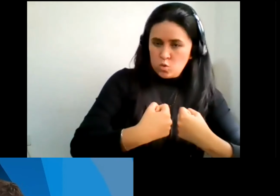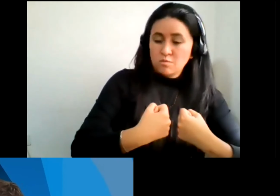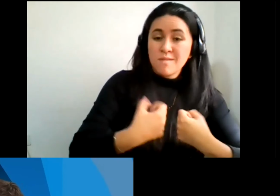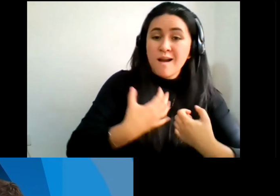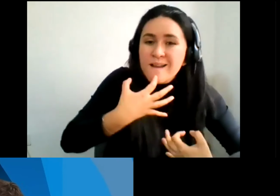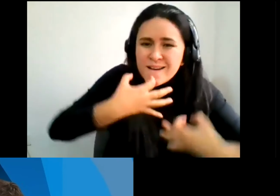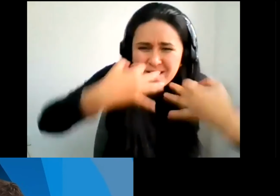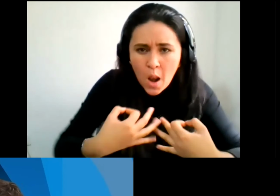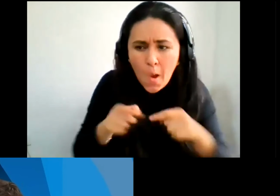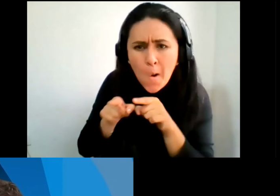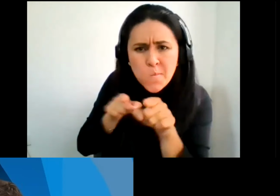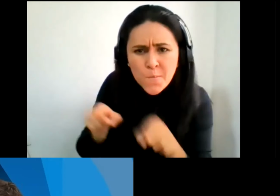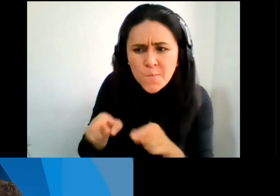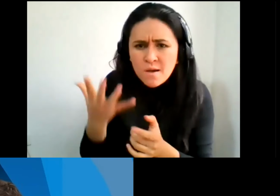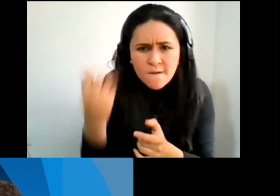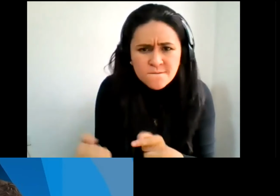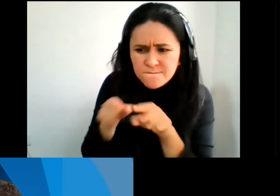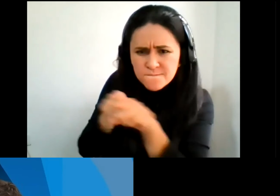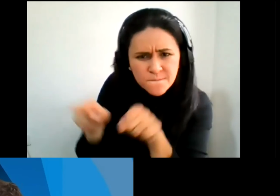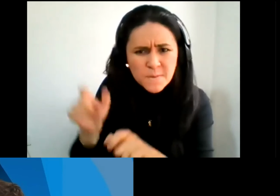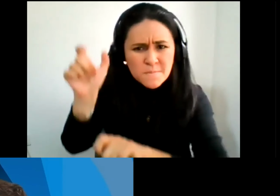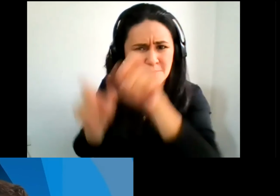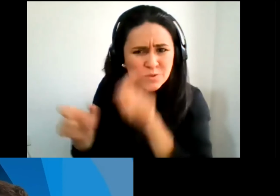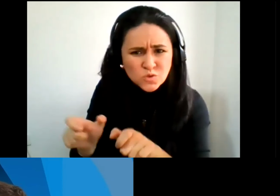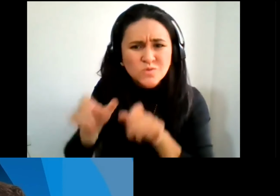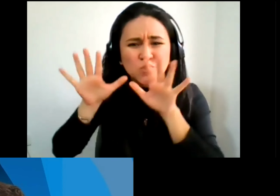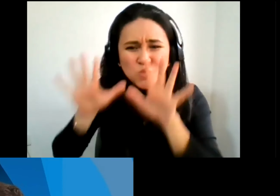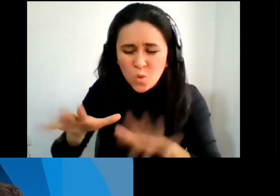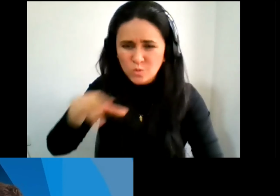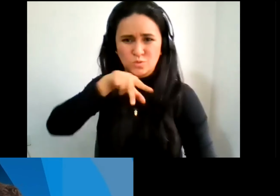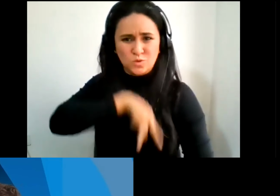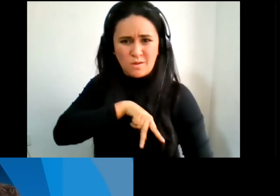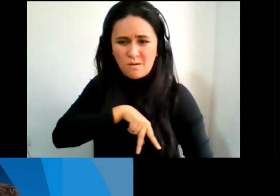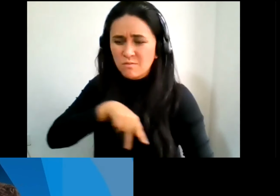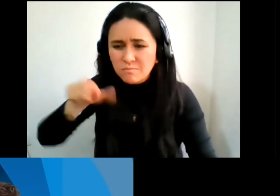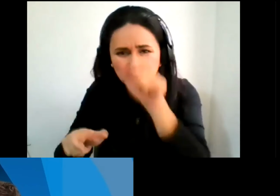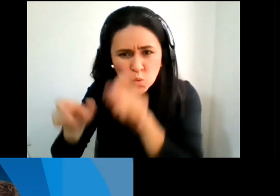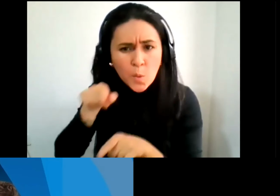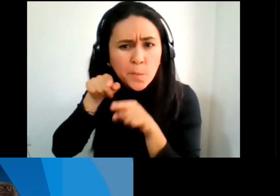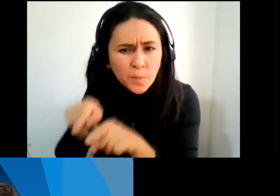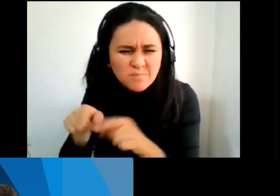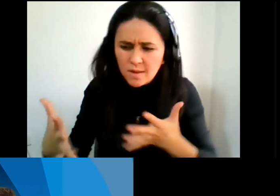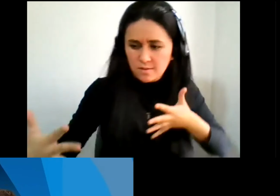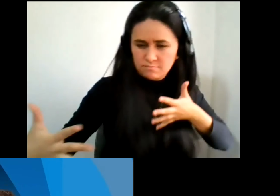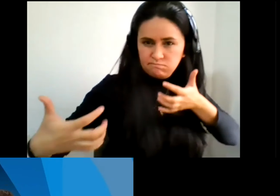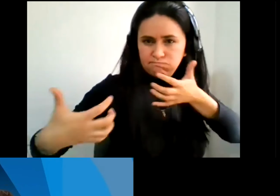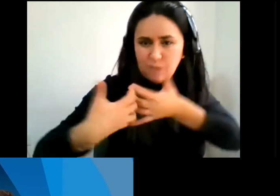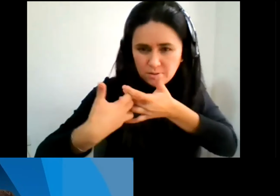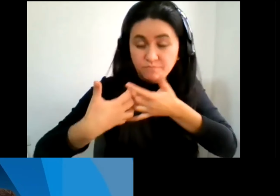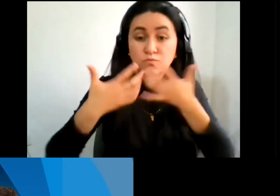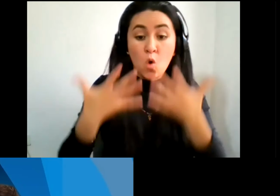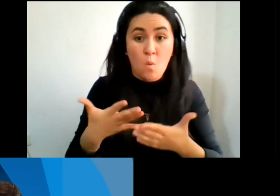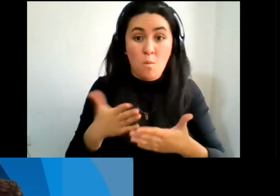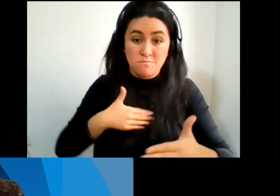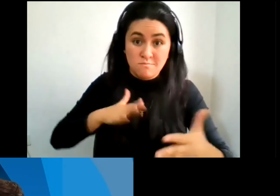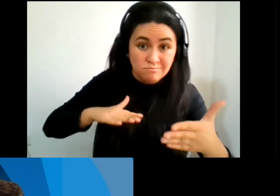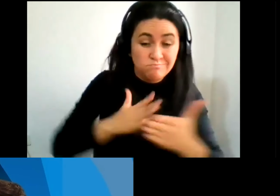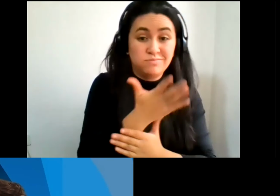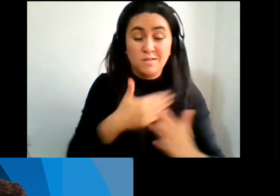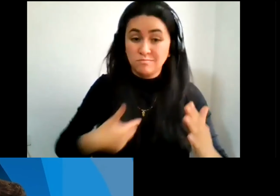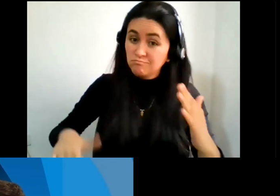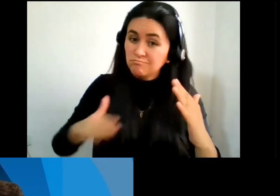system's performance and the actual health needs of the population. And what's more, the analysis of access and access